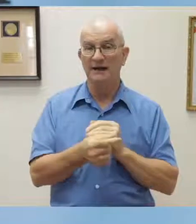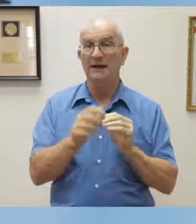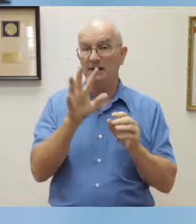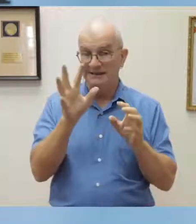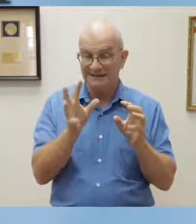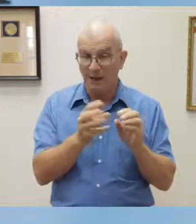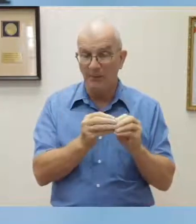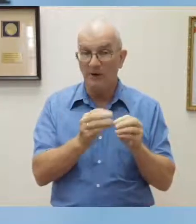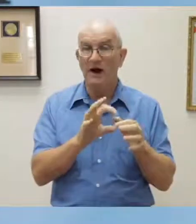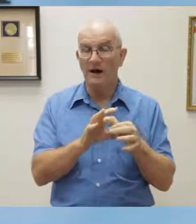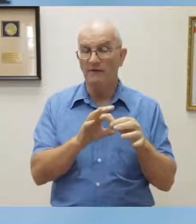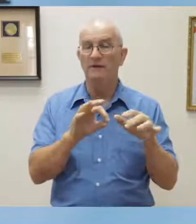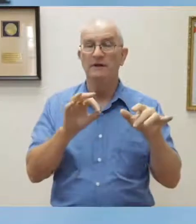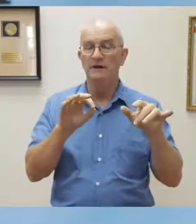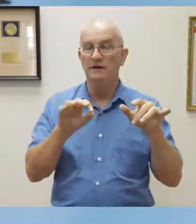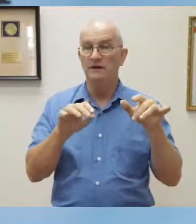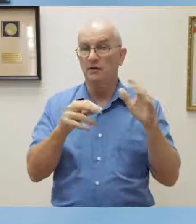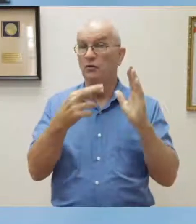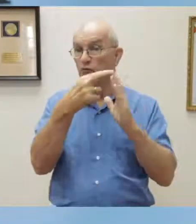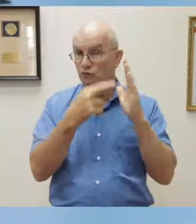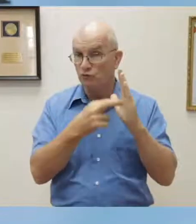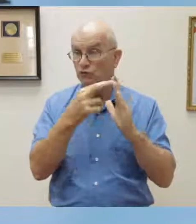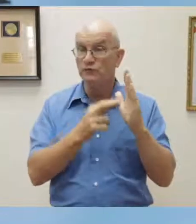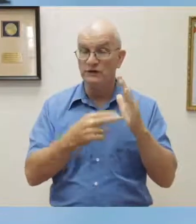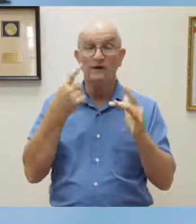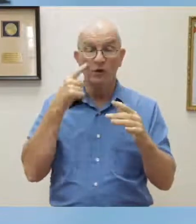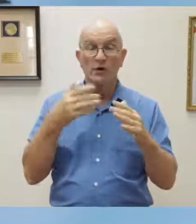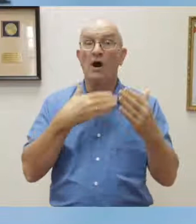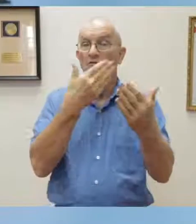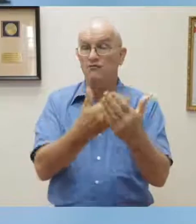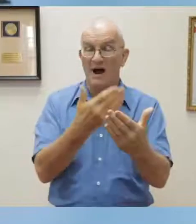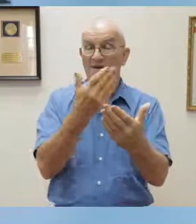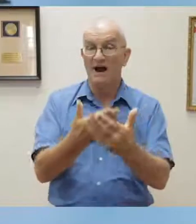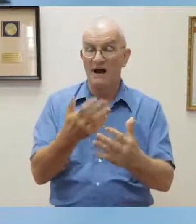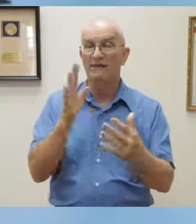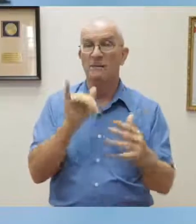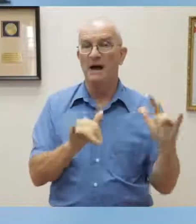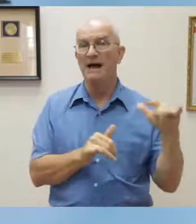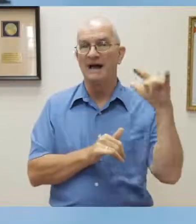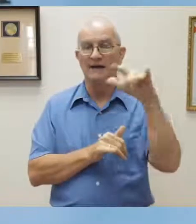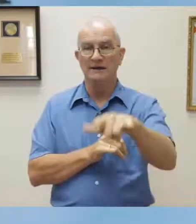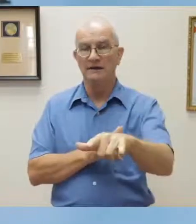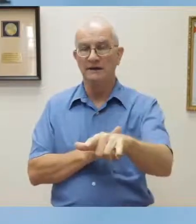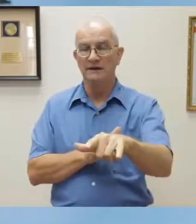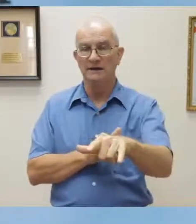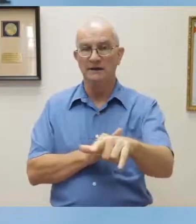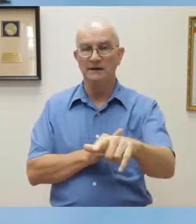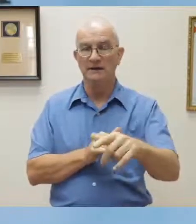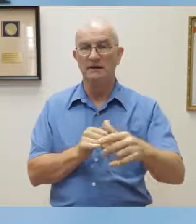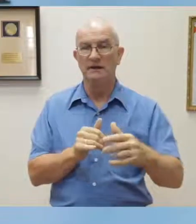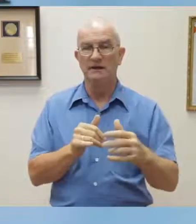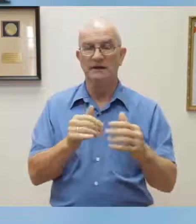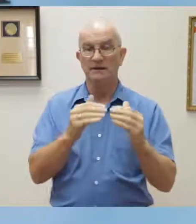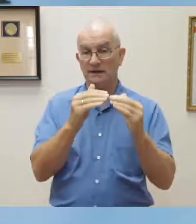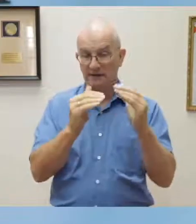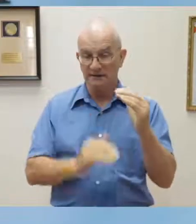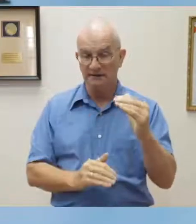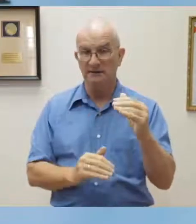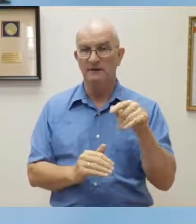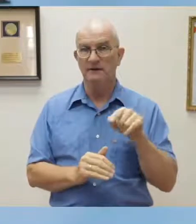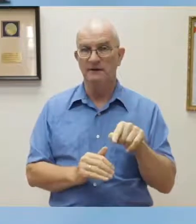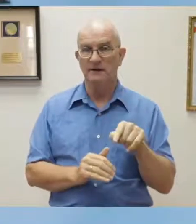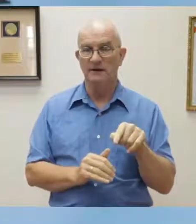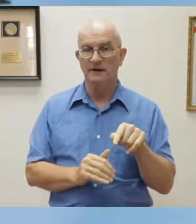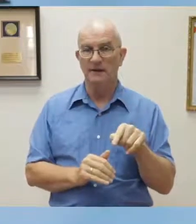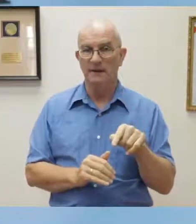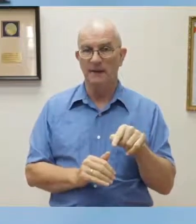stated in the IATA Biosafety for Air Travel is outlined below. PCR testing for